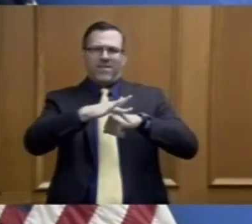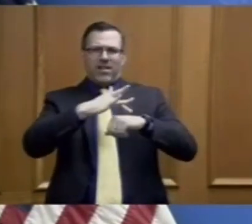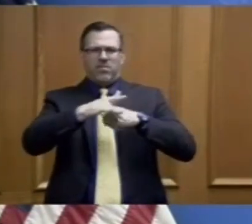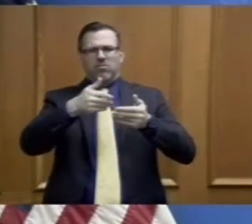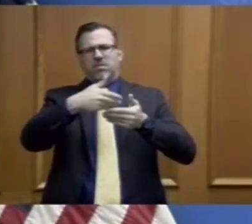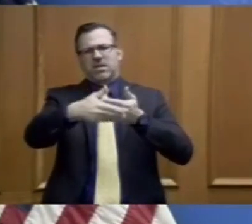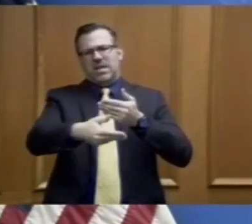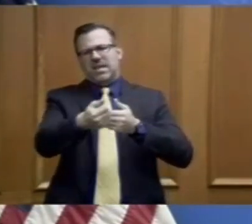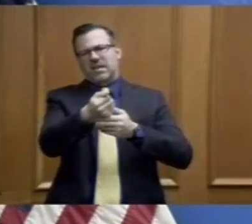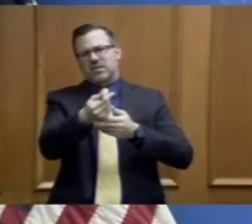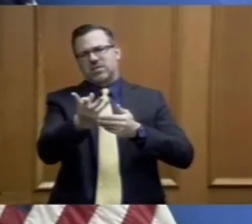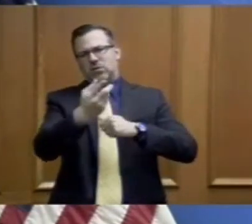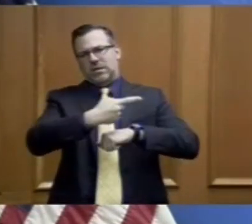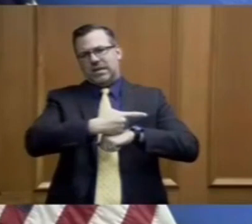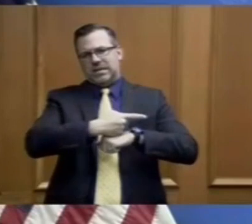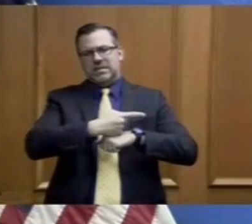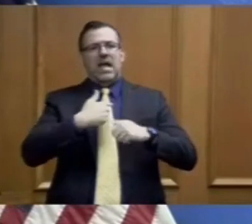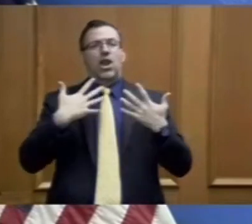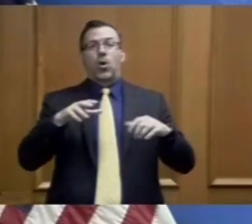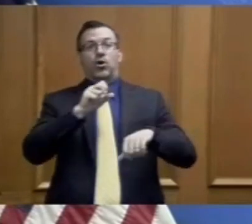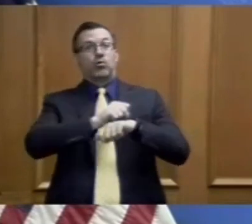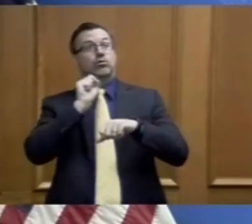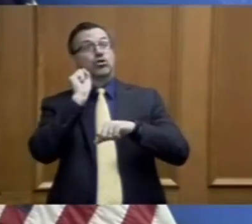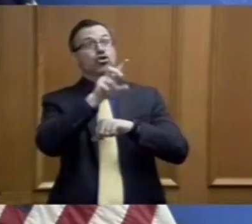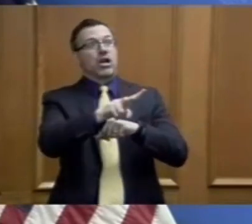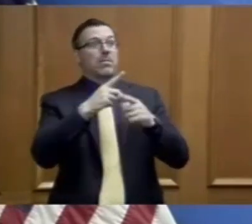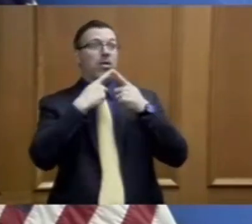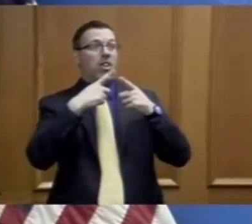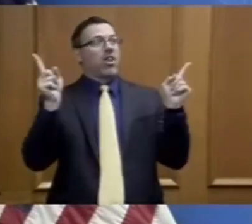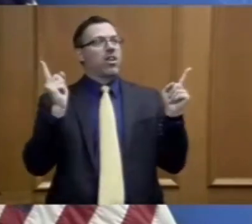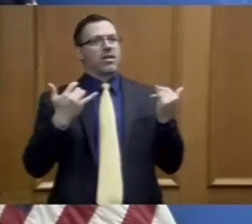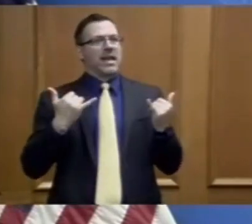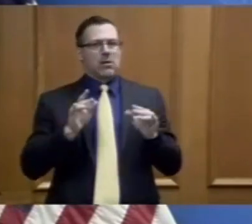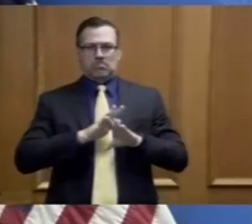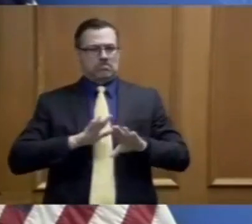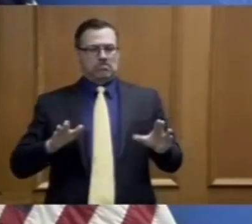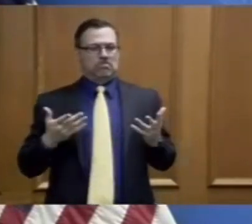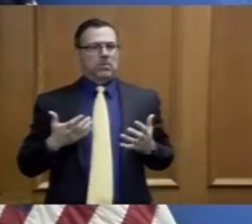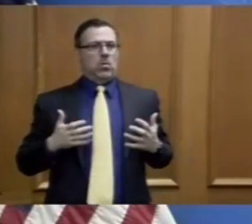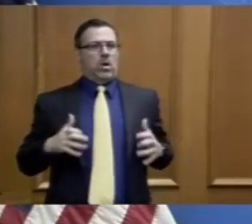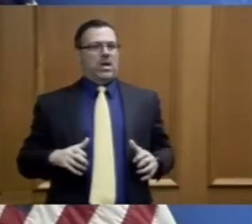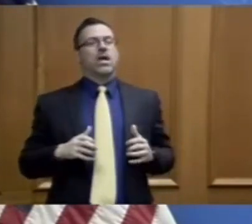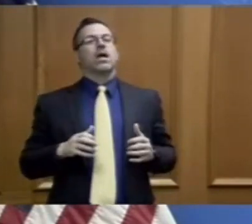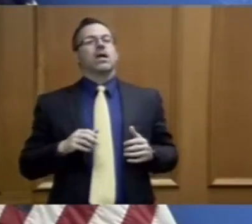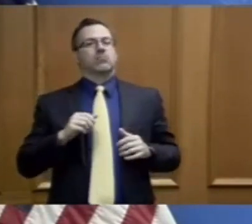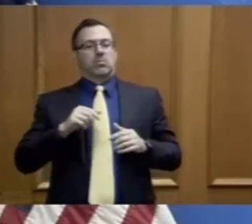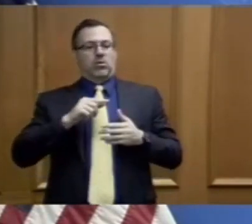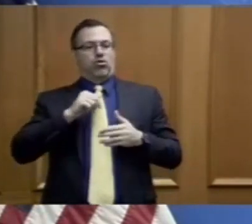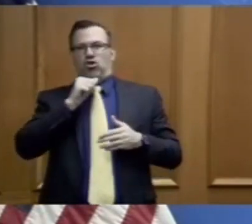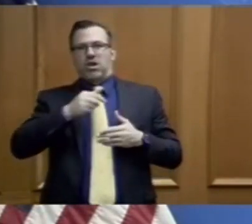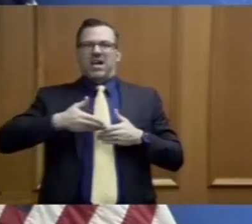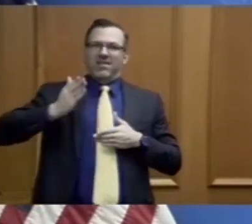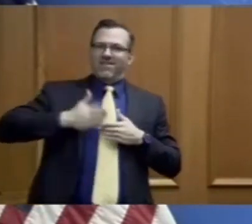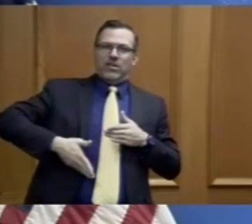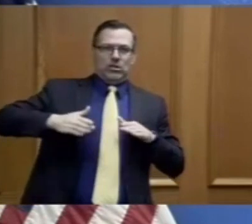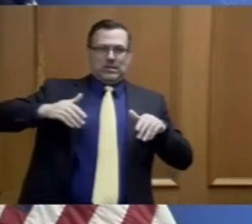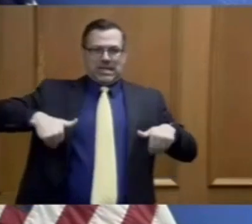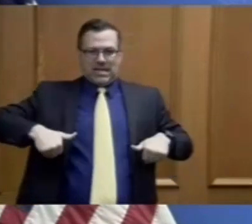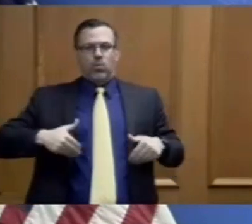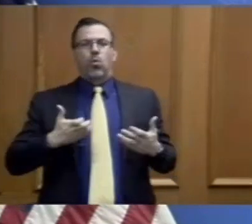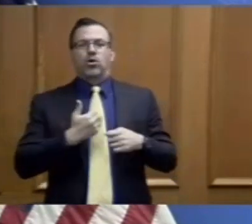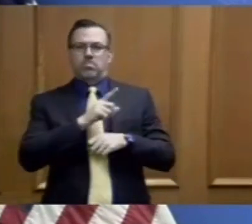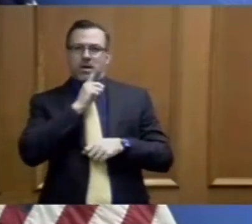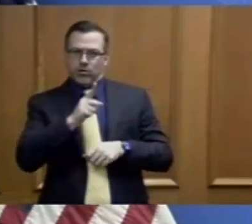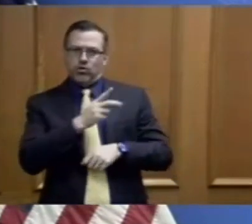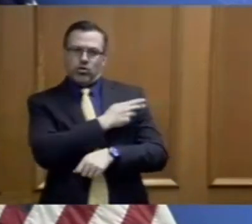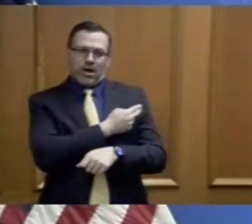can't deliver those yet because they're not ready, and we want to make sure that people are safe and that the facilities are safe, and